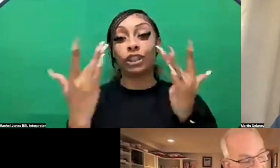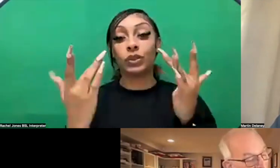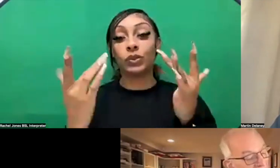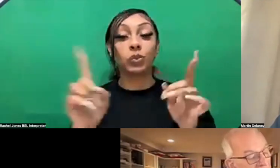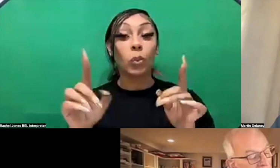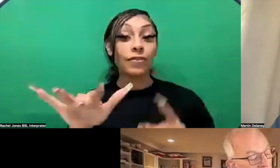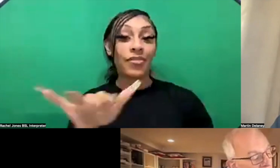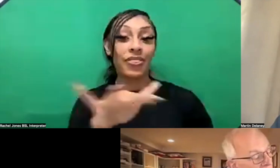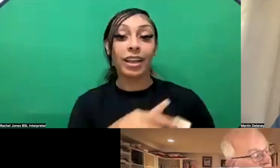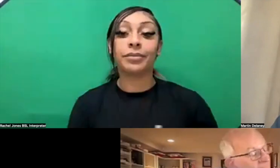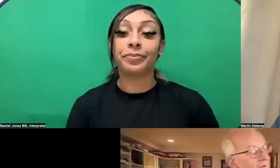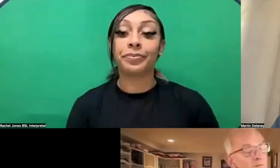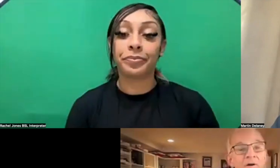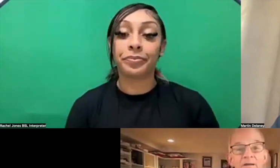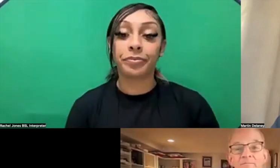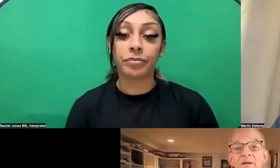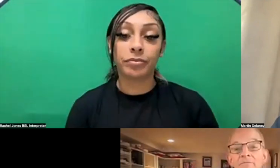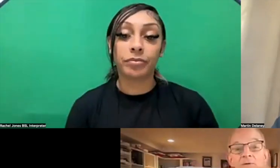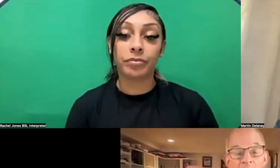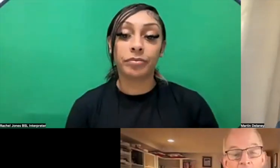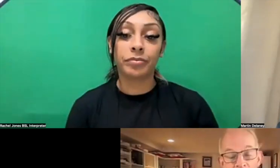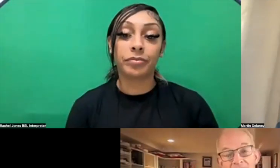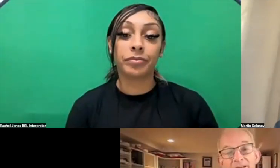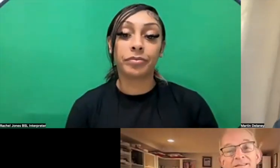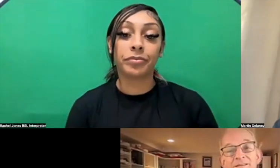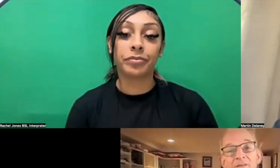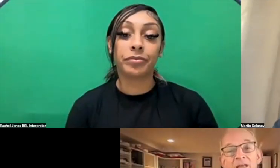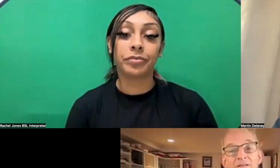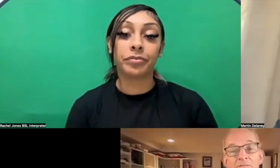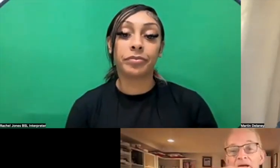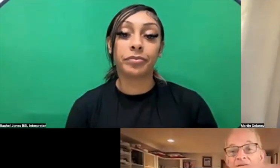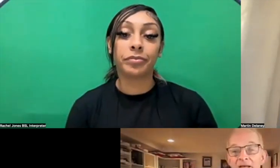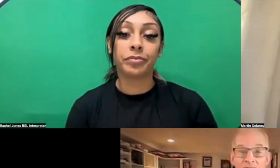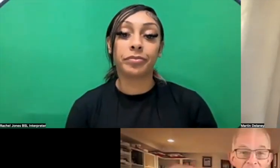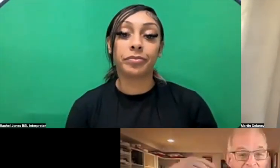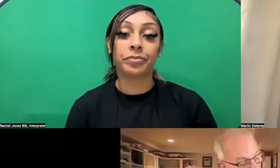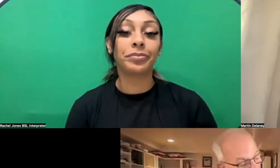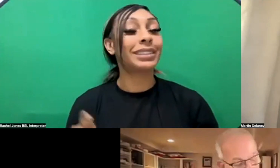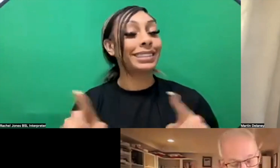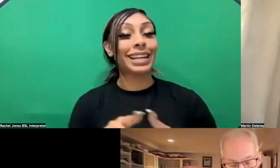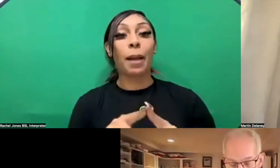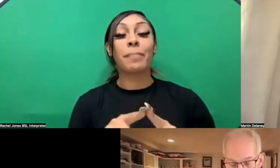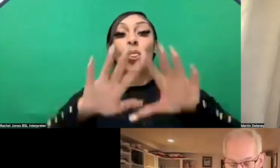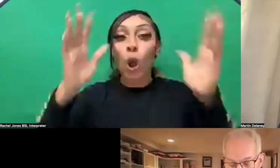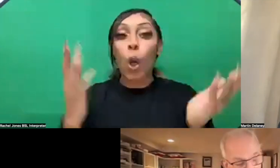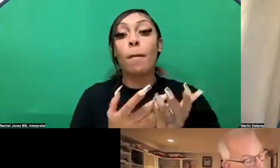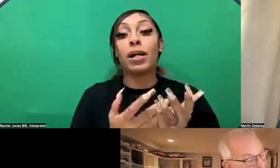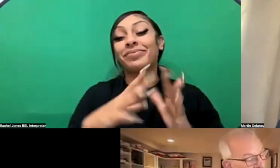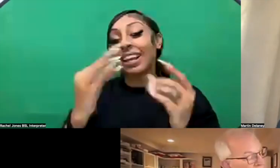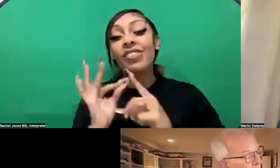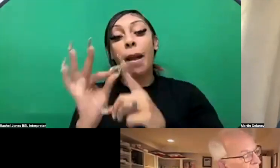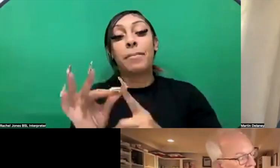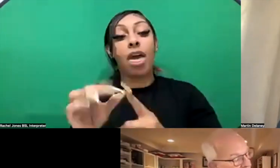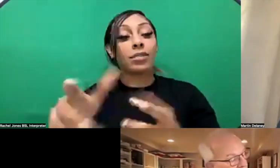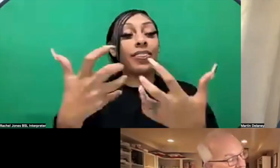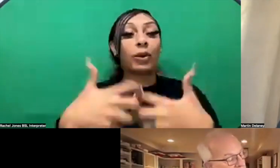printed settings. And the same thing on the bottom for global settings, and these apply to everything in the device. And so,